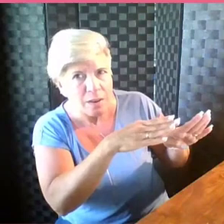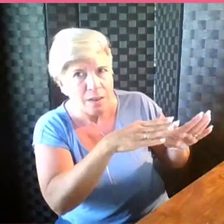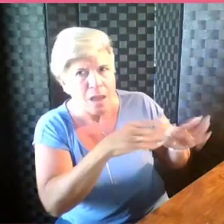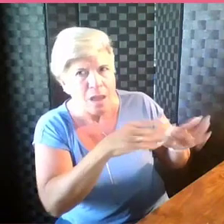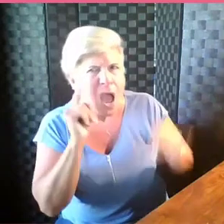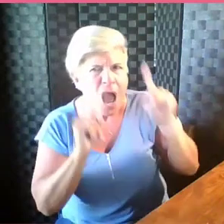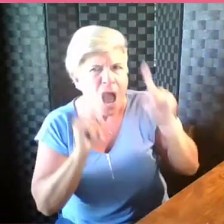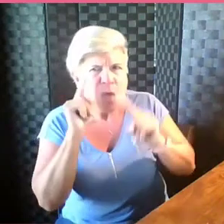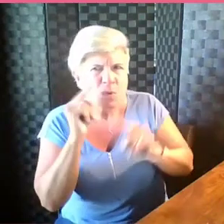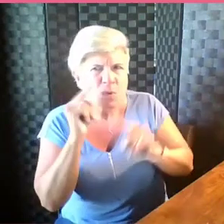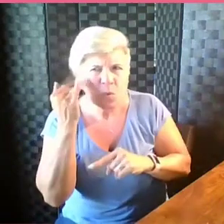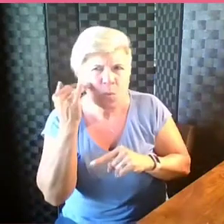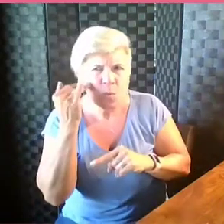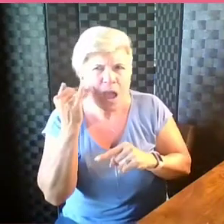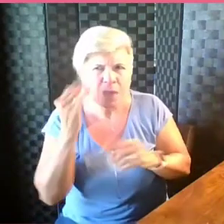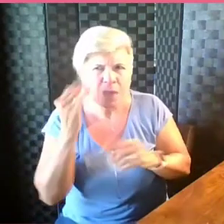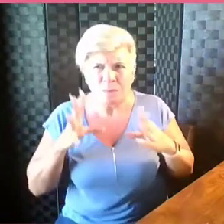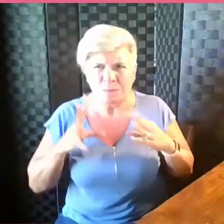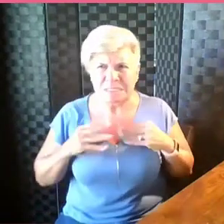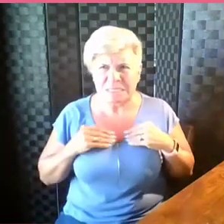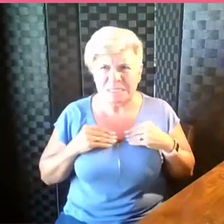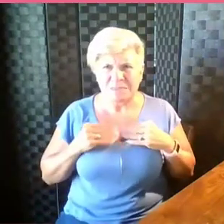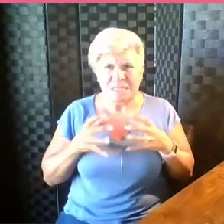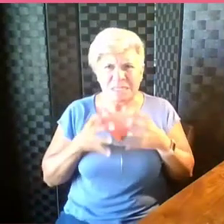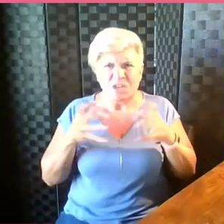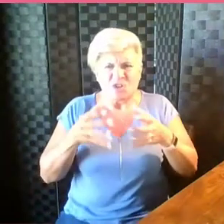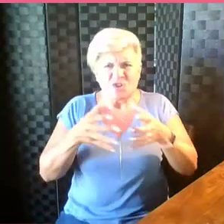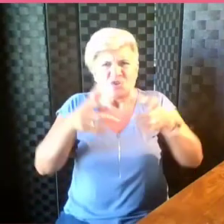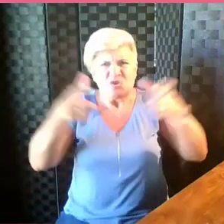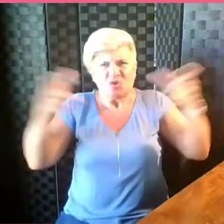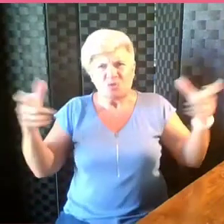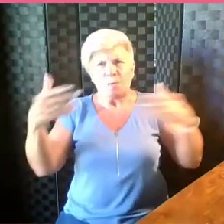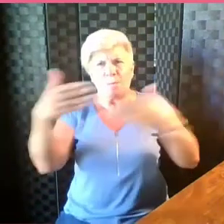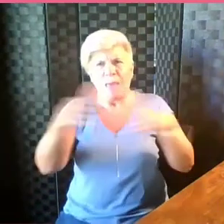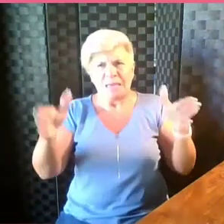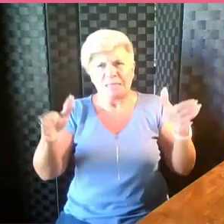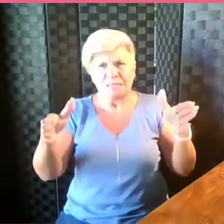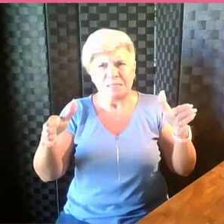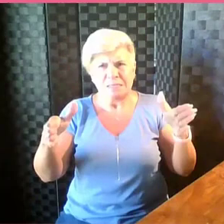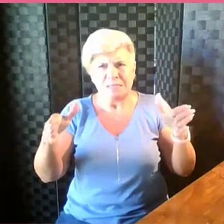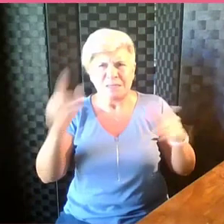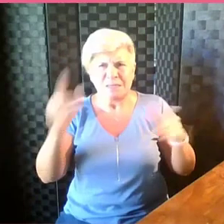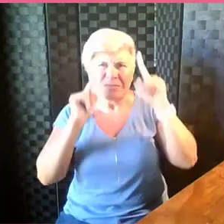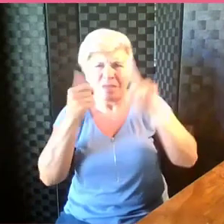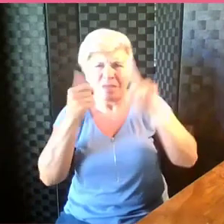we received such a huge package, Sam thought to himself.